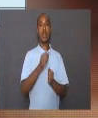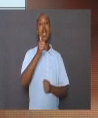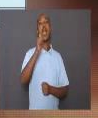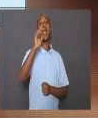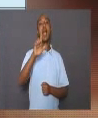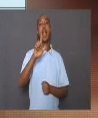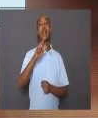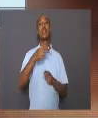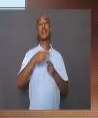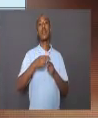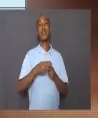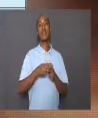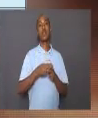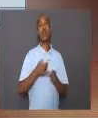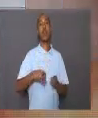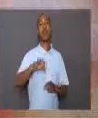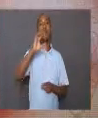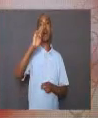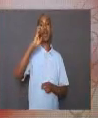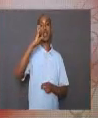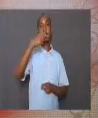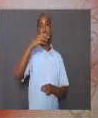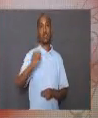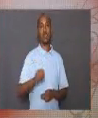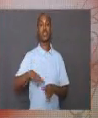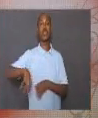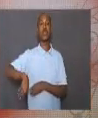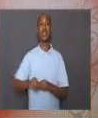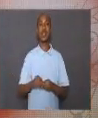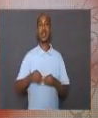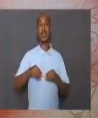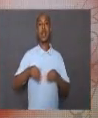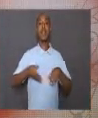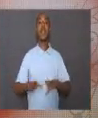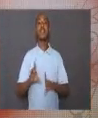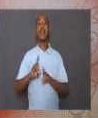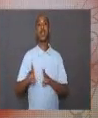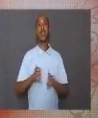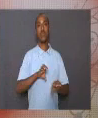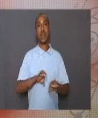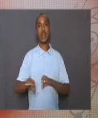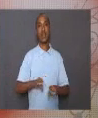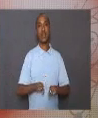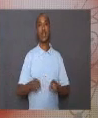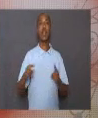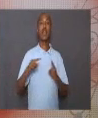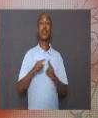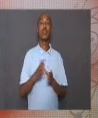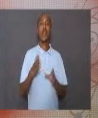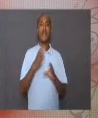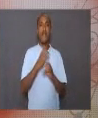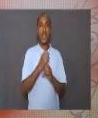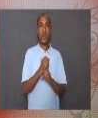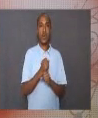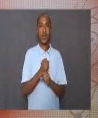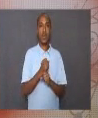al suffix of aldehydes. Students, let us do an activity to review